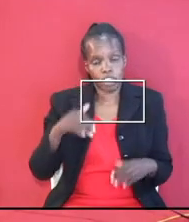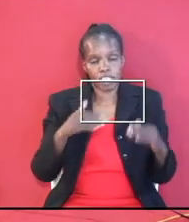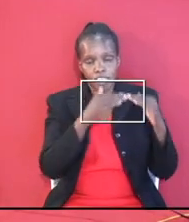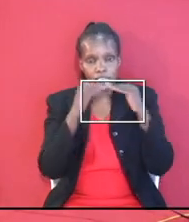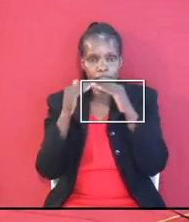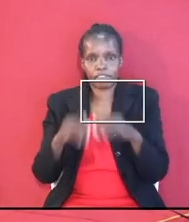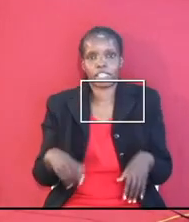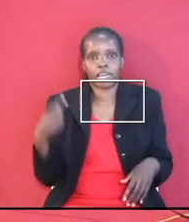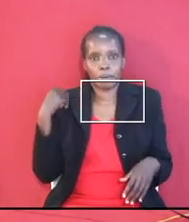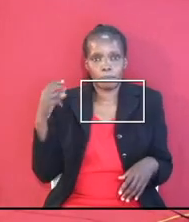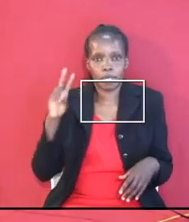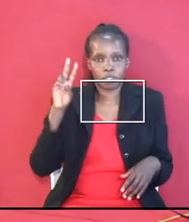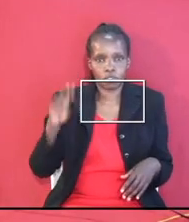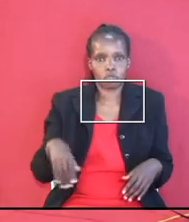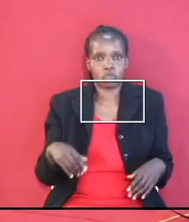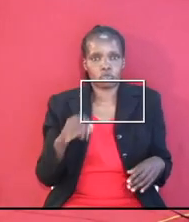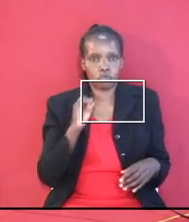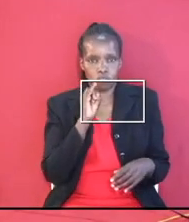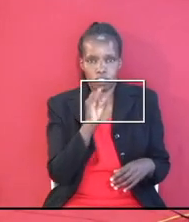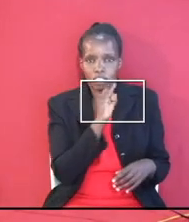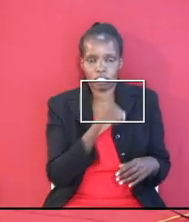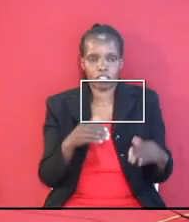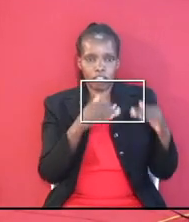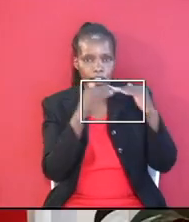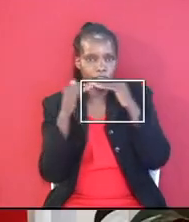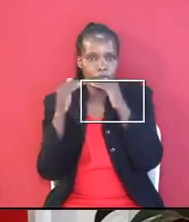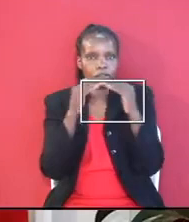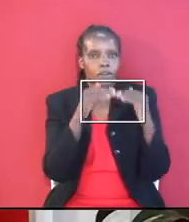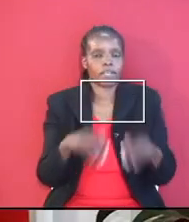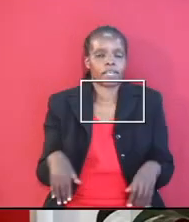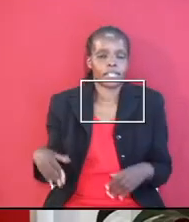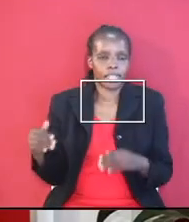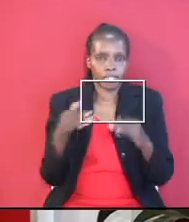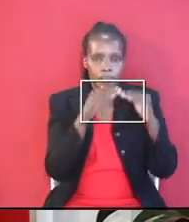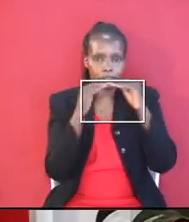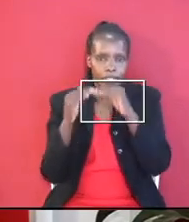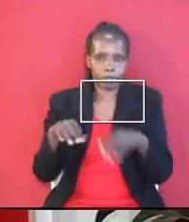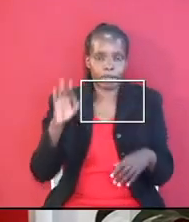Level number two? Conditioning level, where you get the instruction. Level number three?